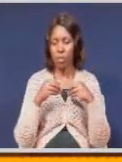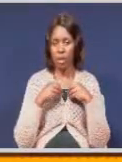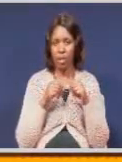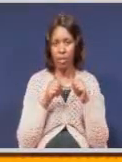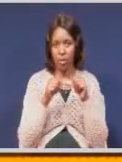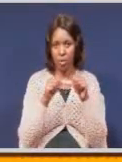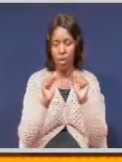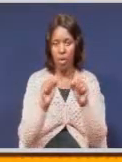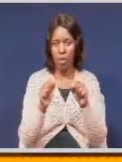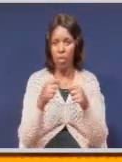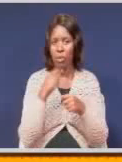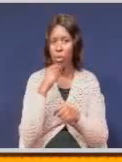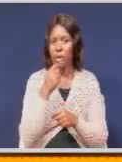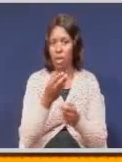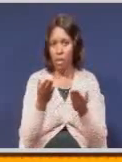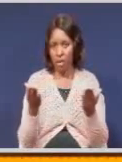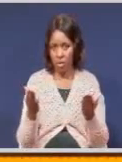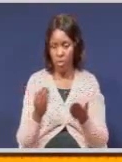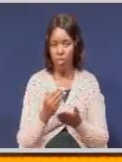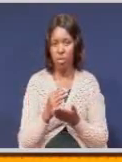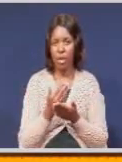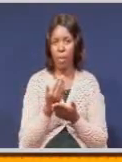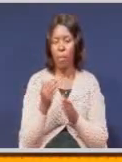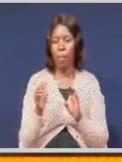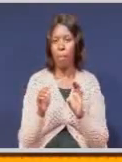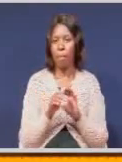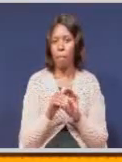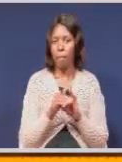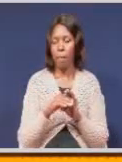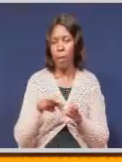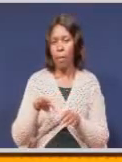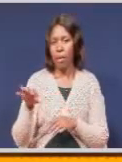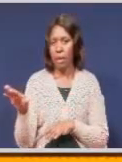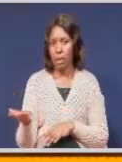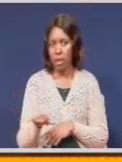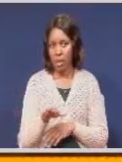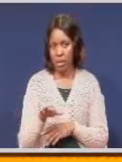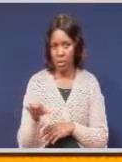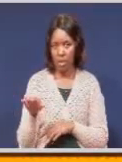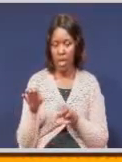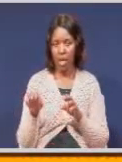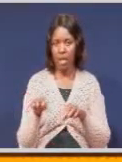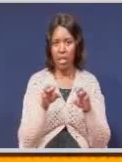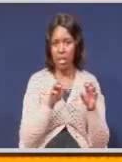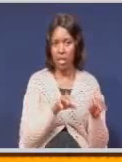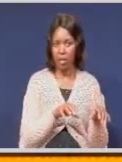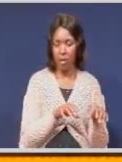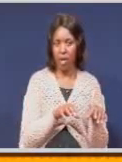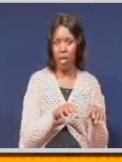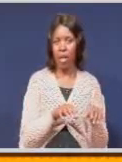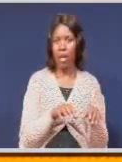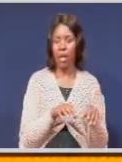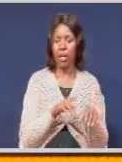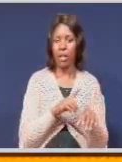you, some of the members of county assembly have borne the brunt of